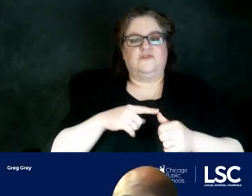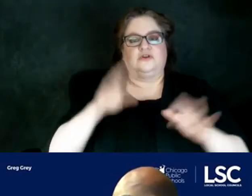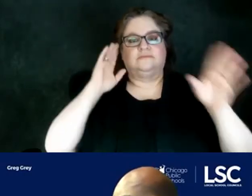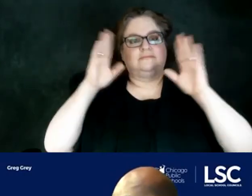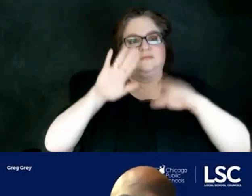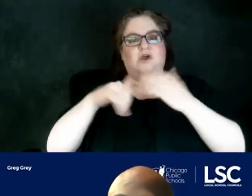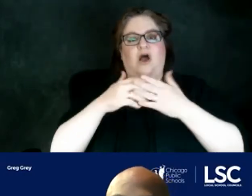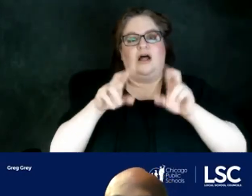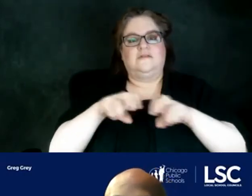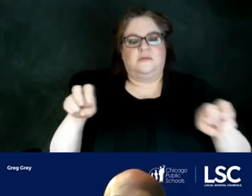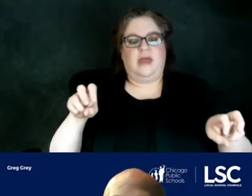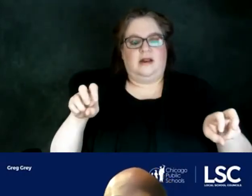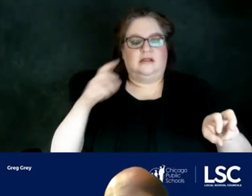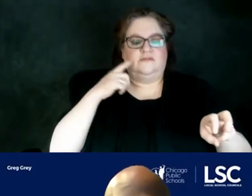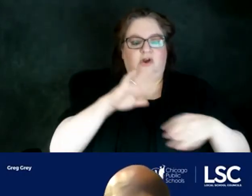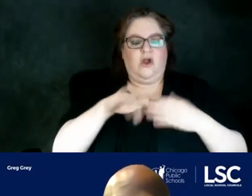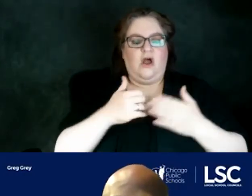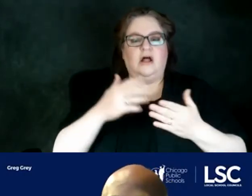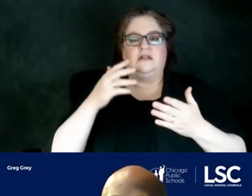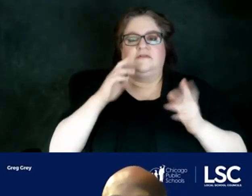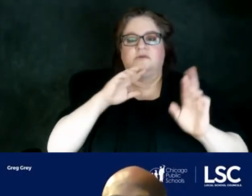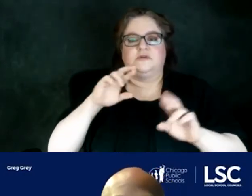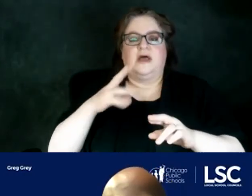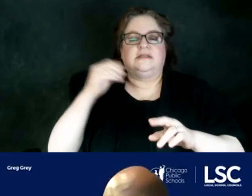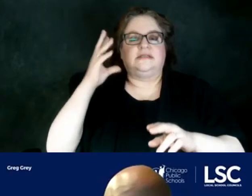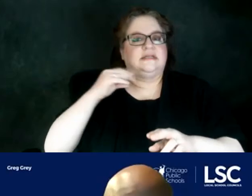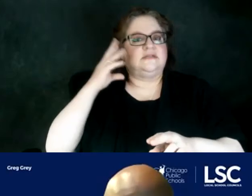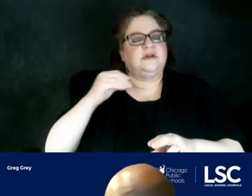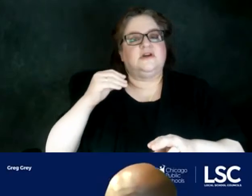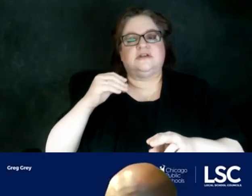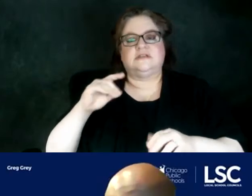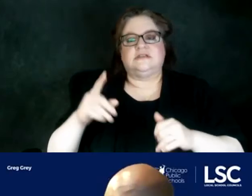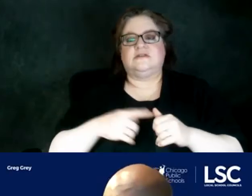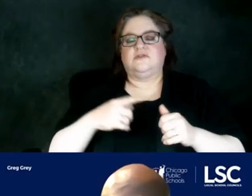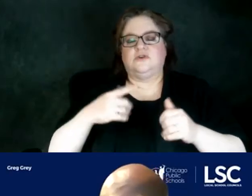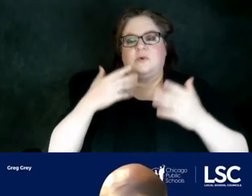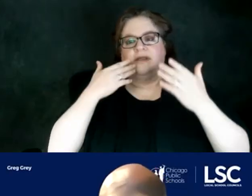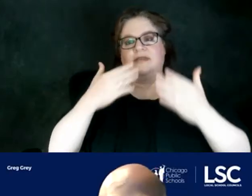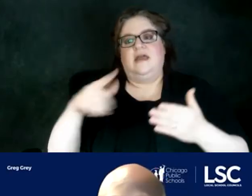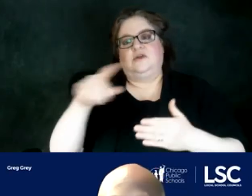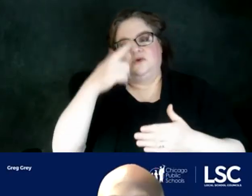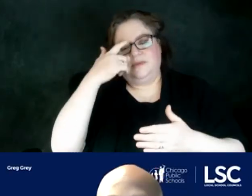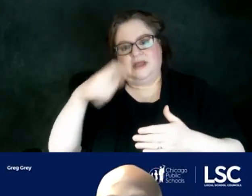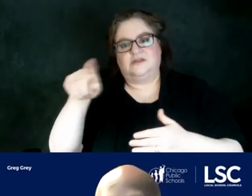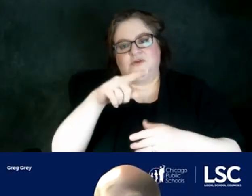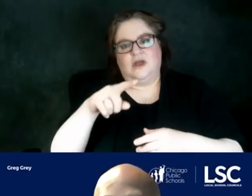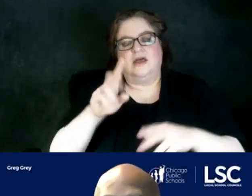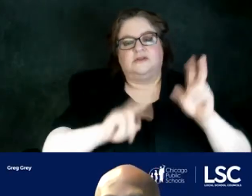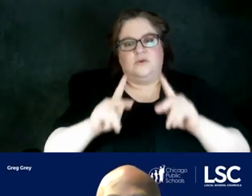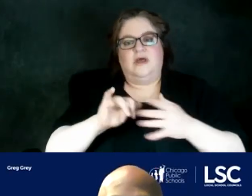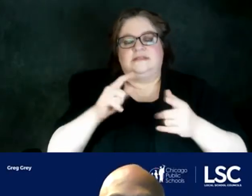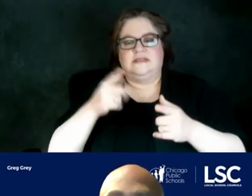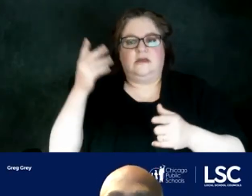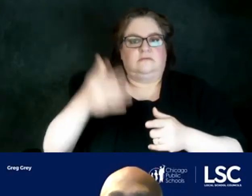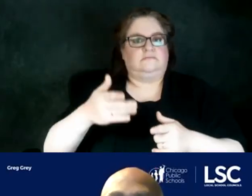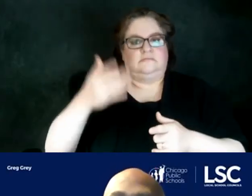panelists for their responses and their experiences. We first and foremost thank you because you guys are the ones that are on the front line